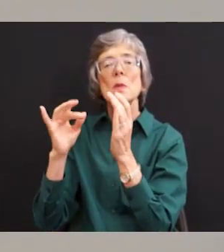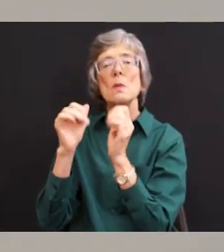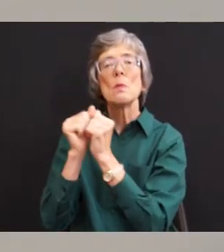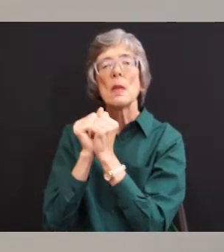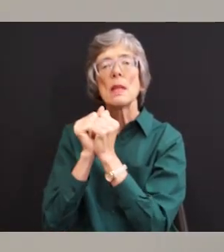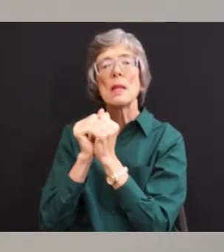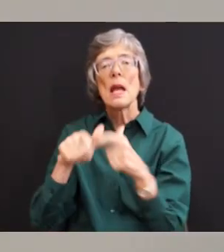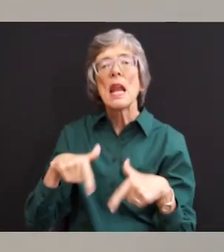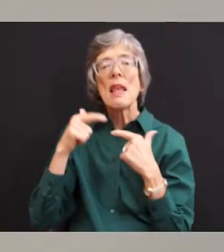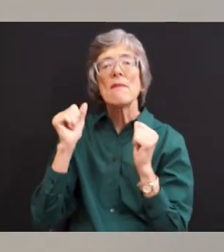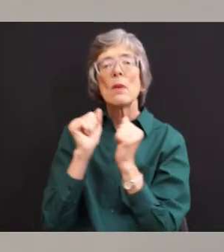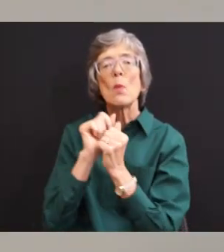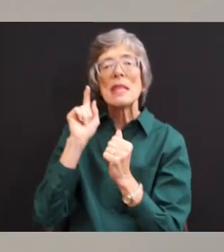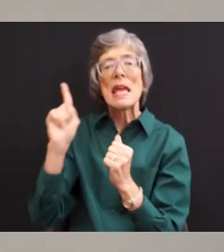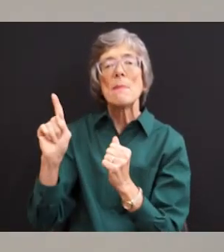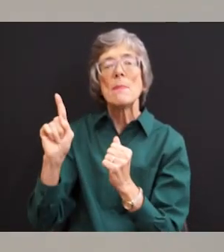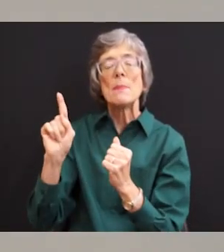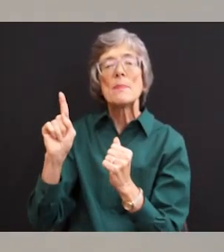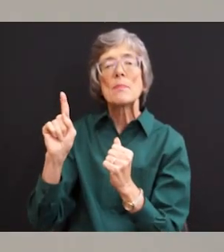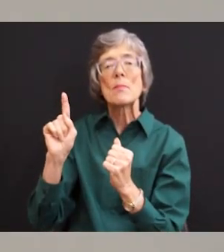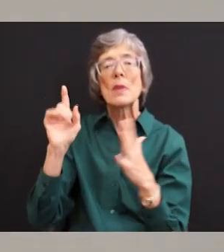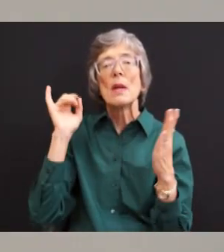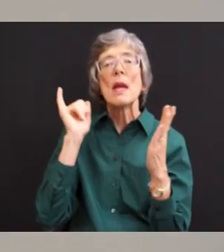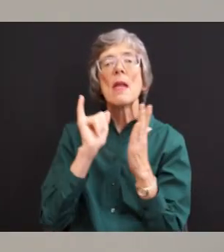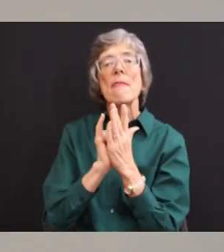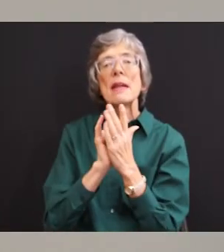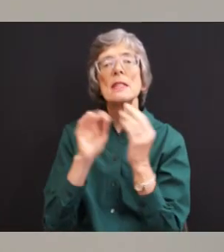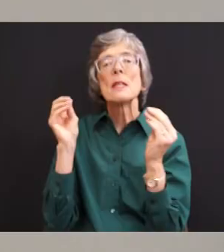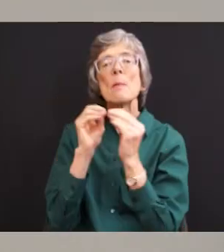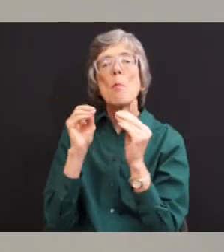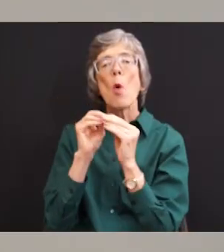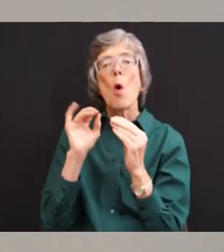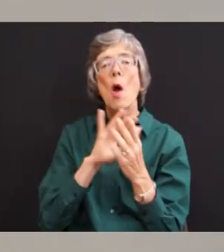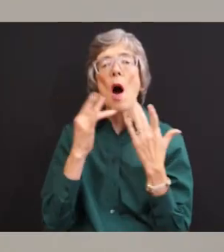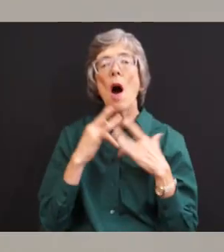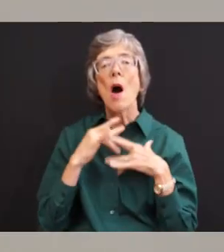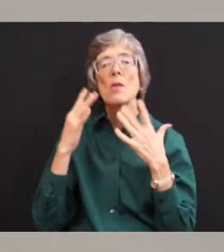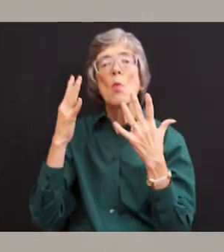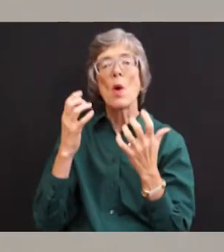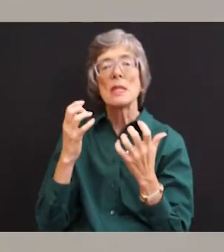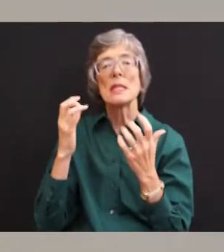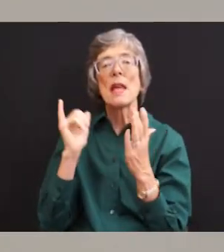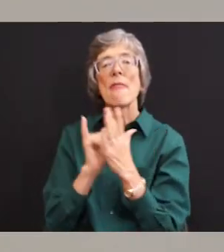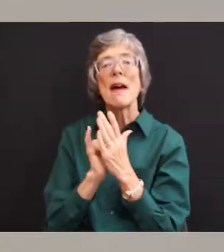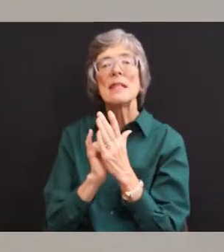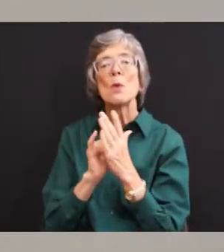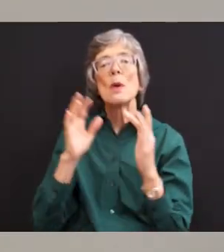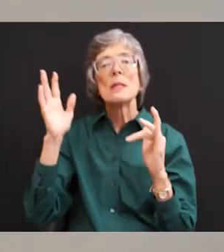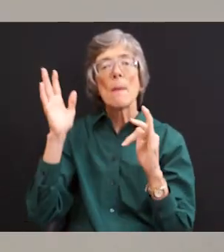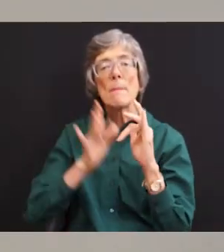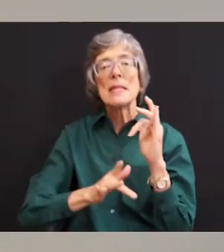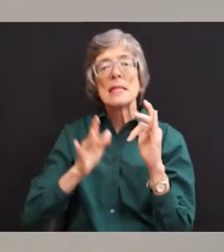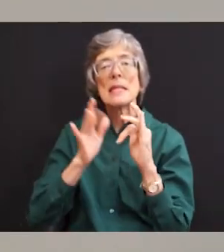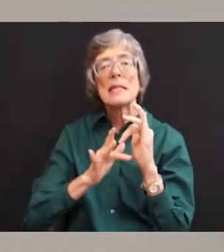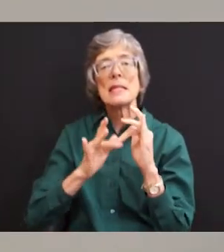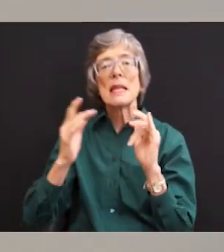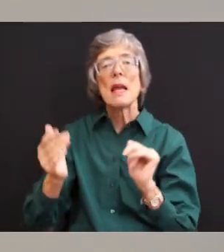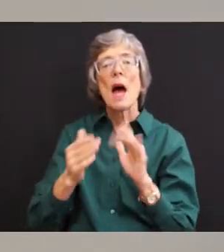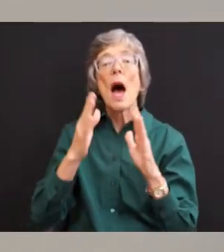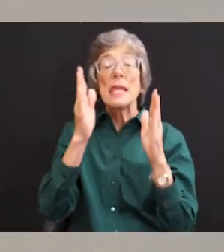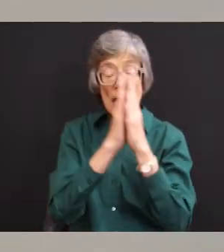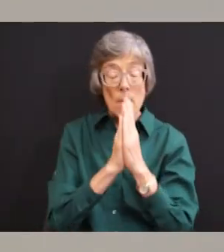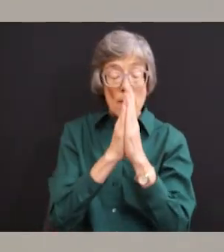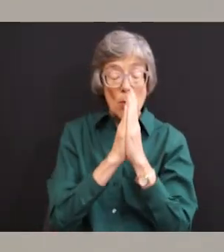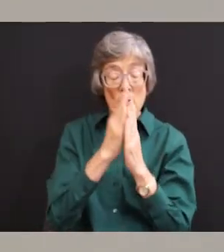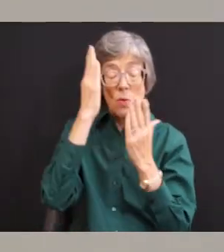his presence. That's the more, friends. That's the missing ingredient in front of my, well, I said my prayers, why do I